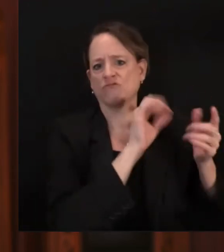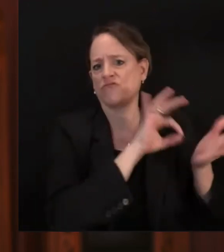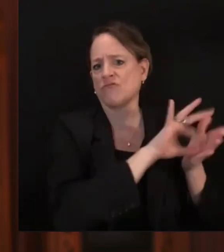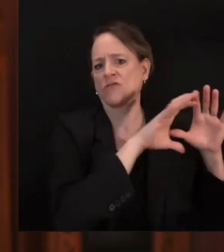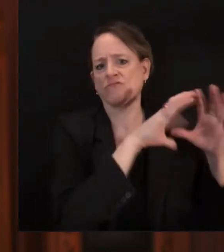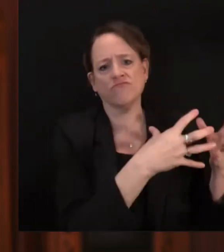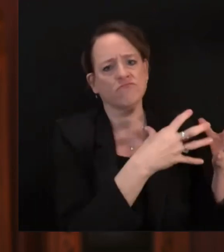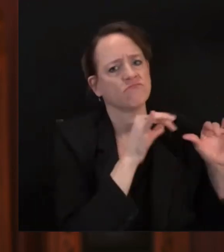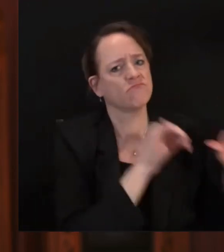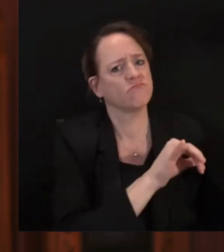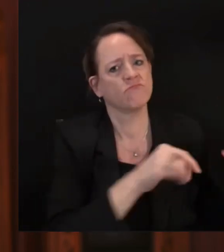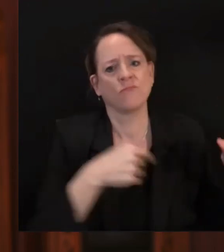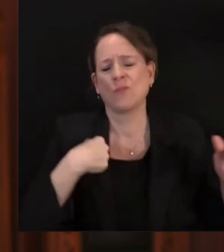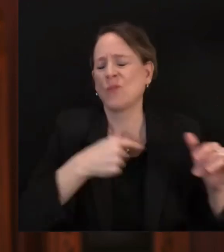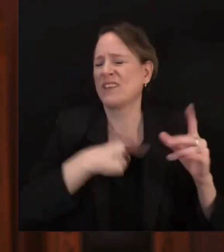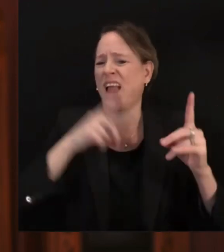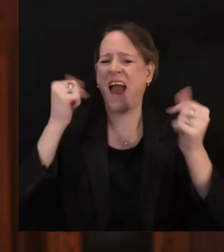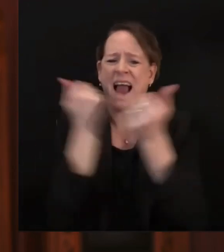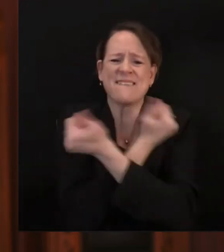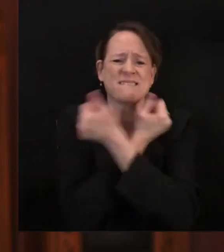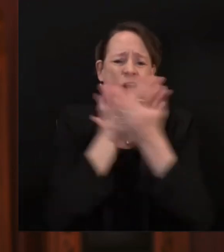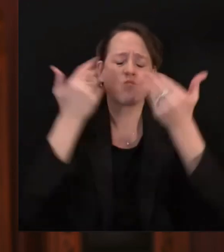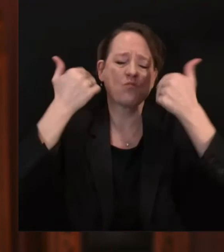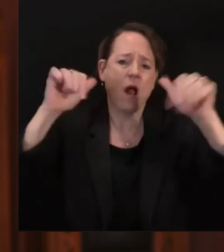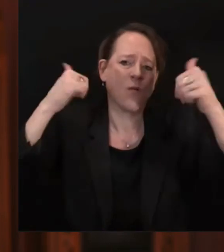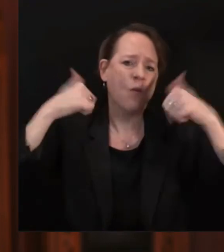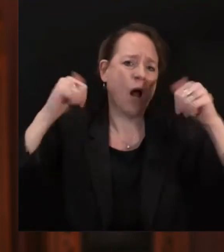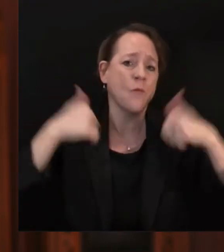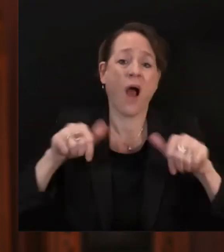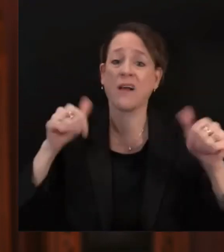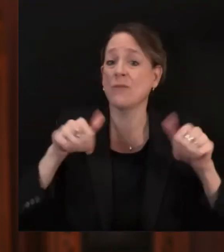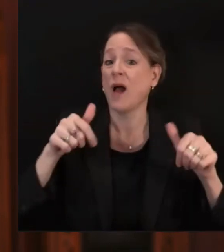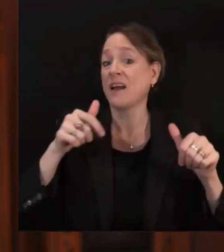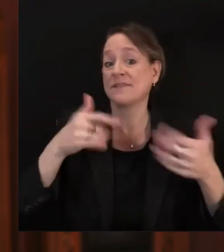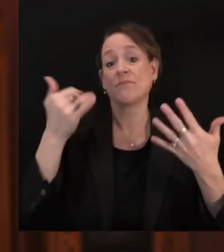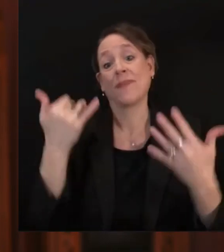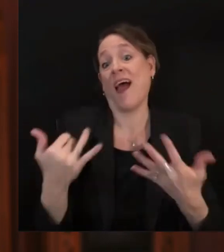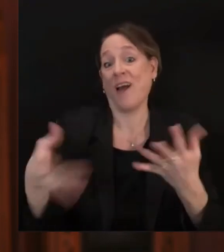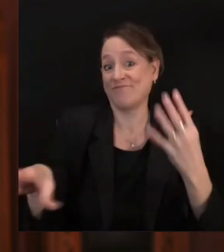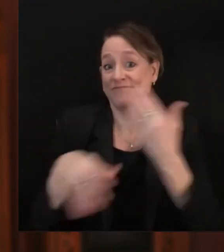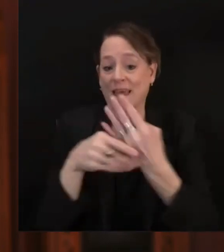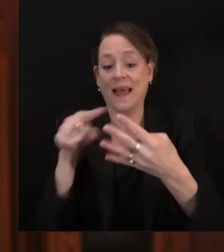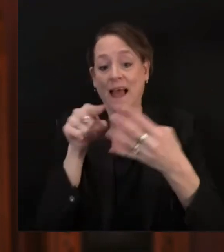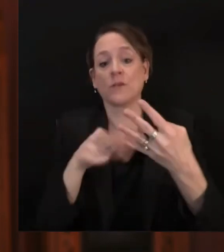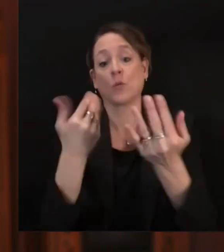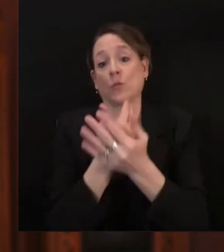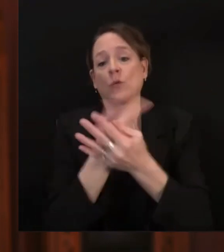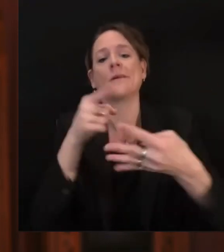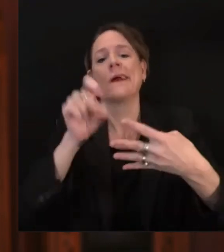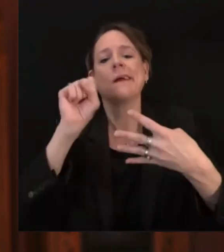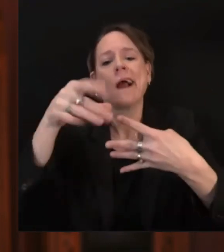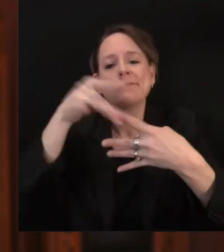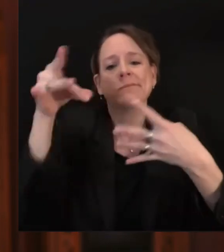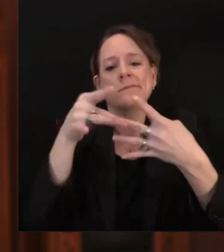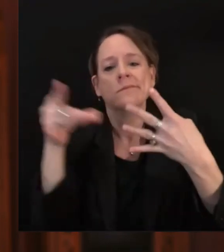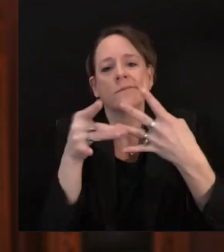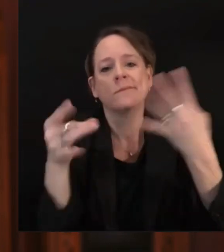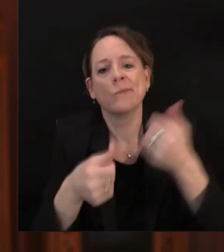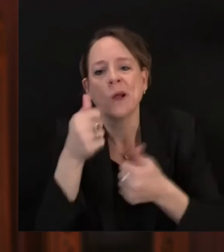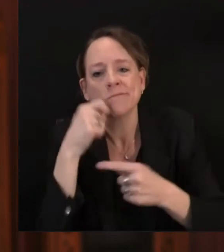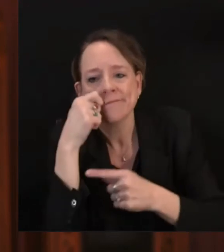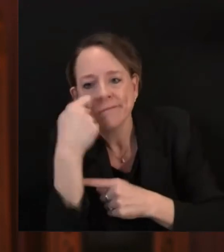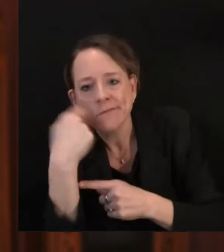we can, and give folks more options to be part of the solution